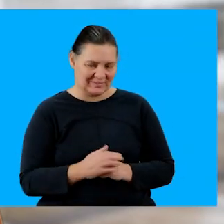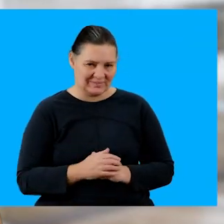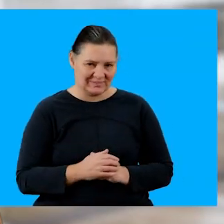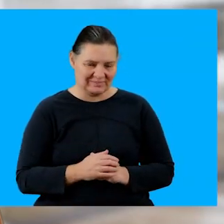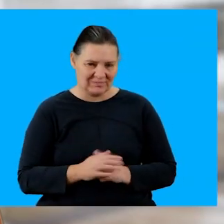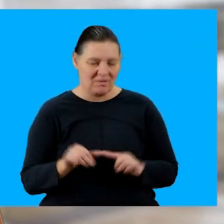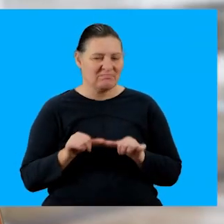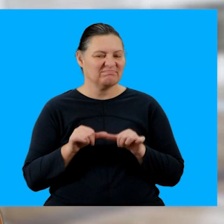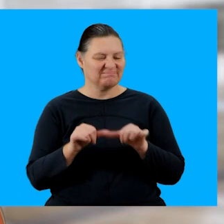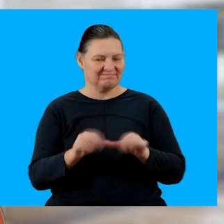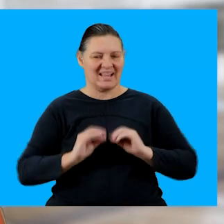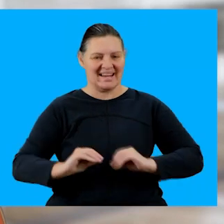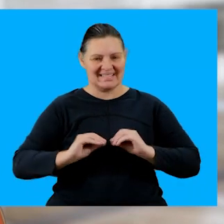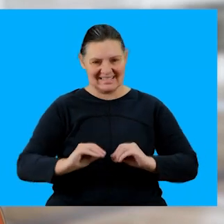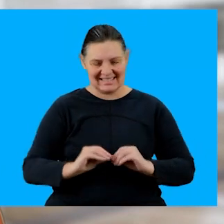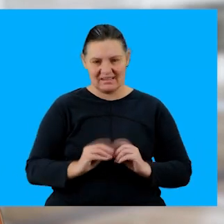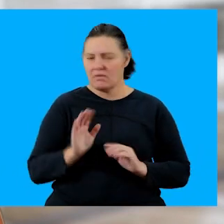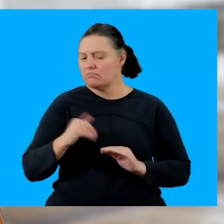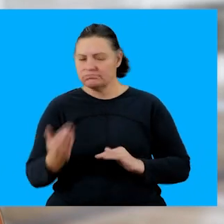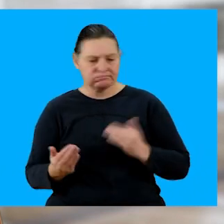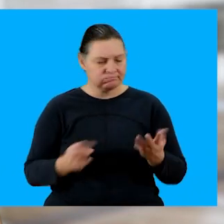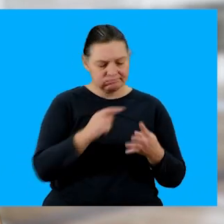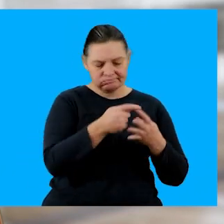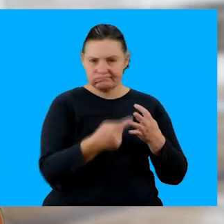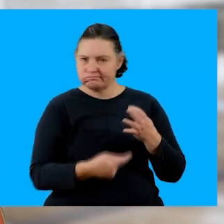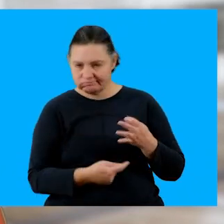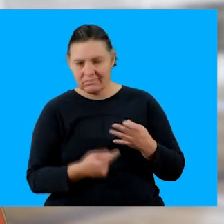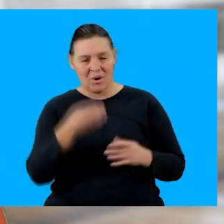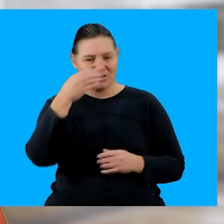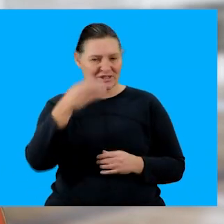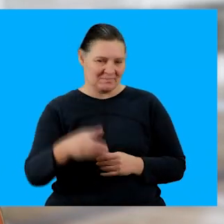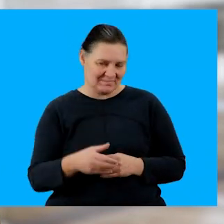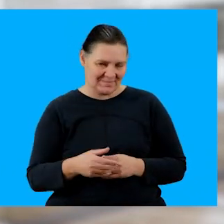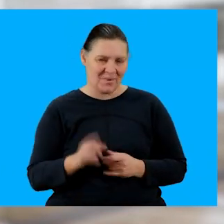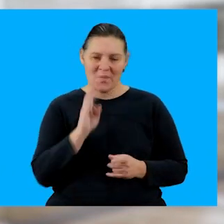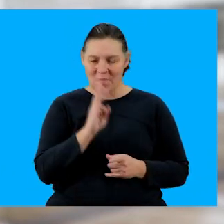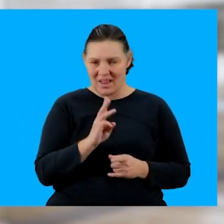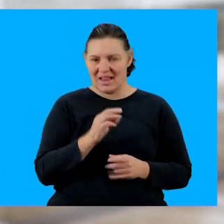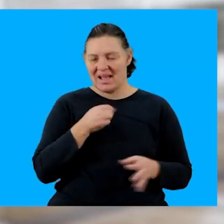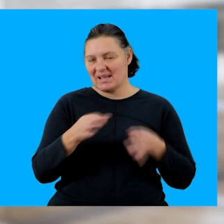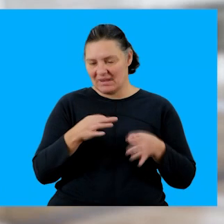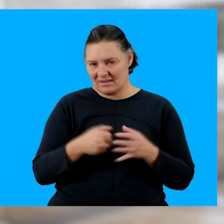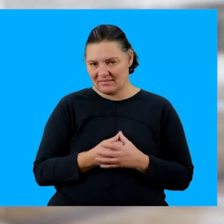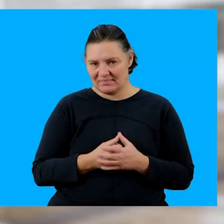back shortly to start our lesson unpacking all those concepts that we